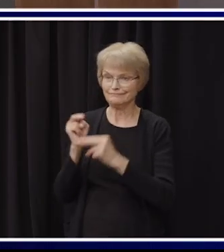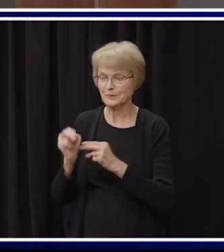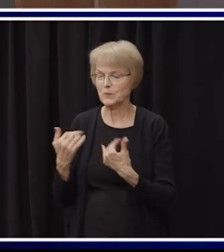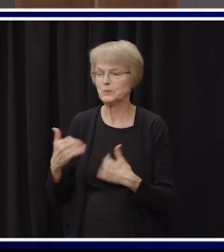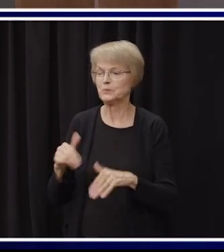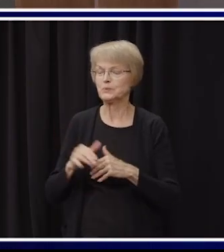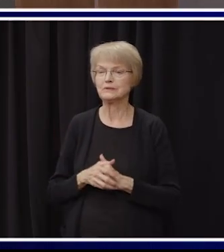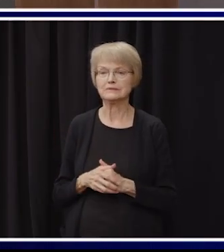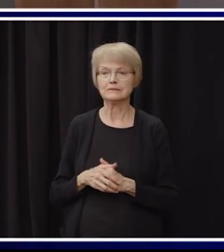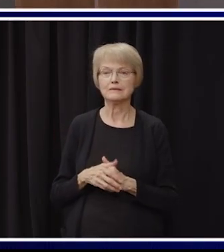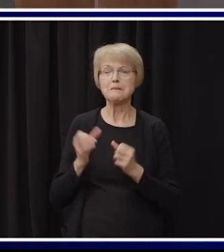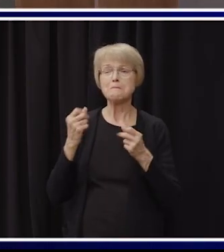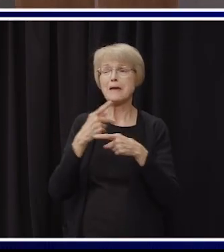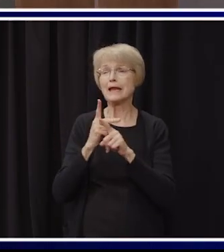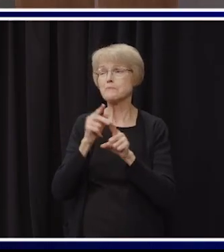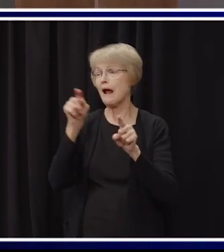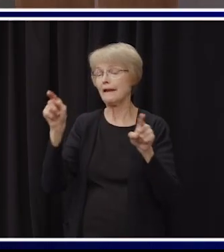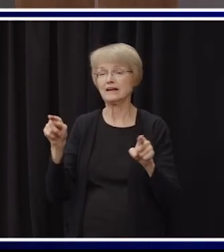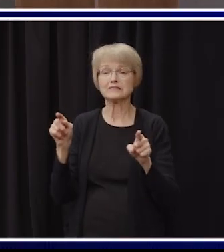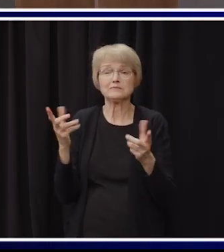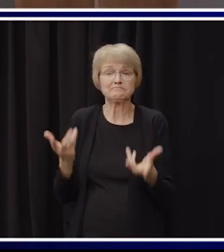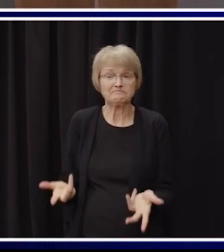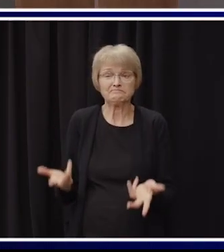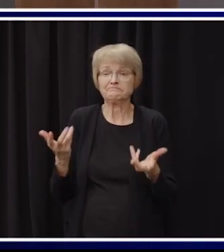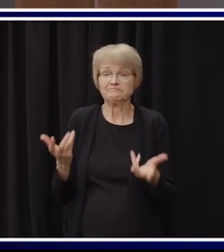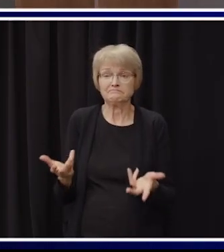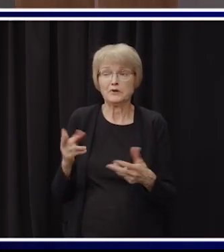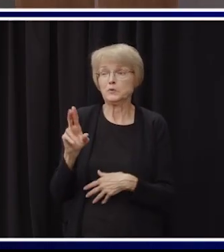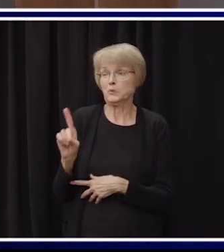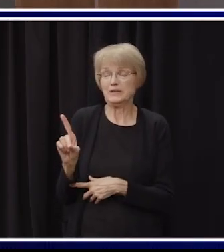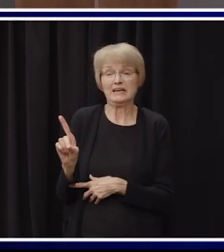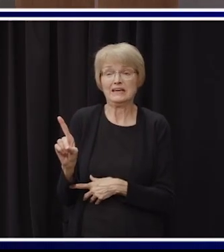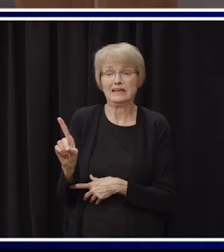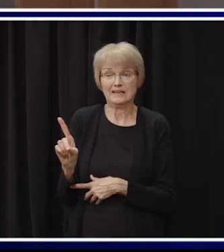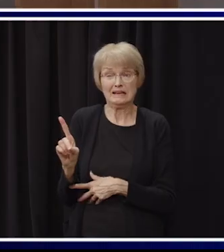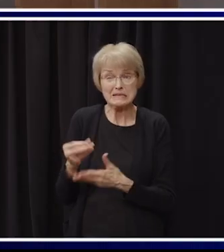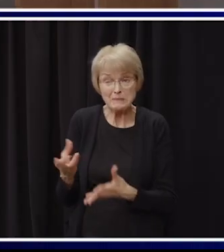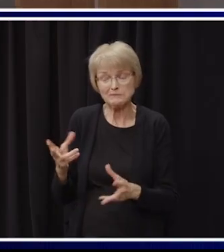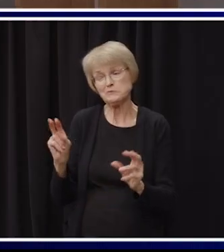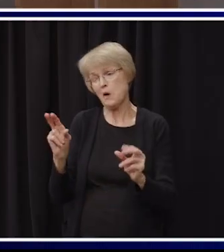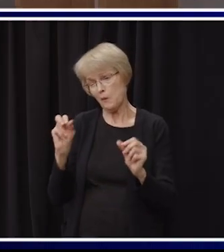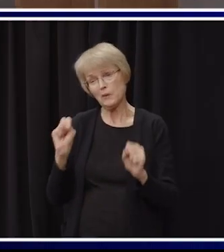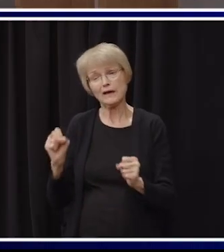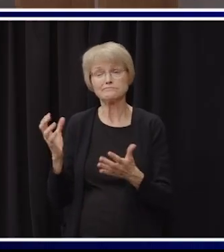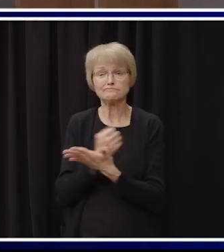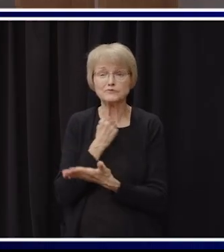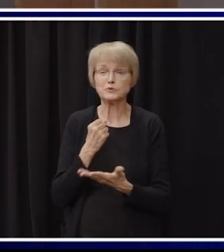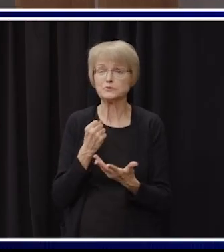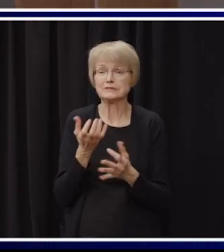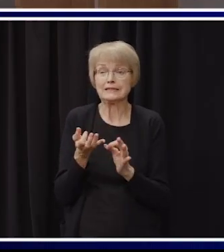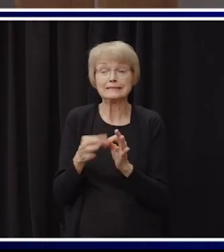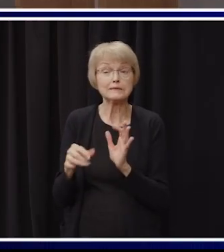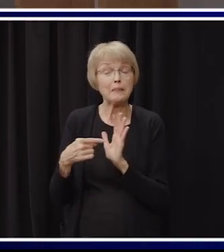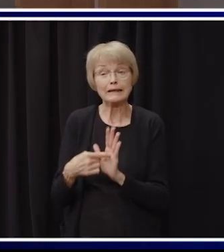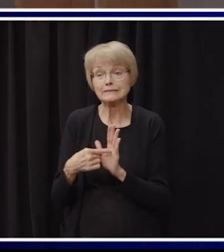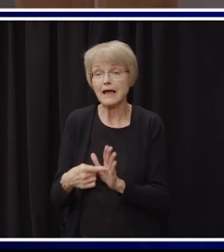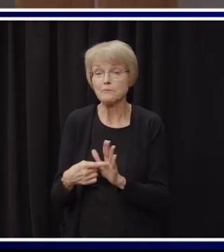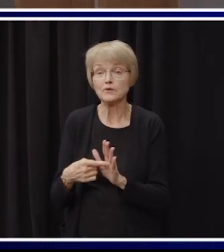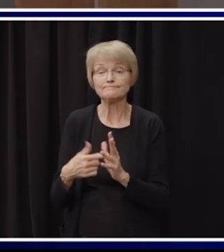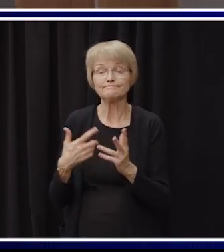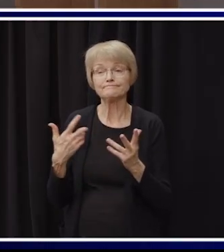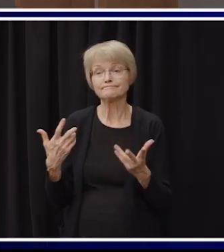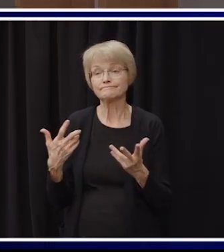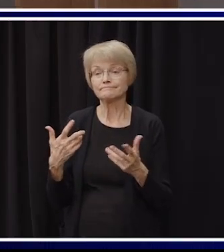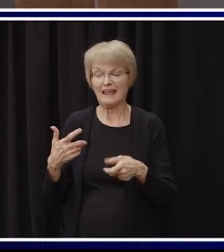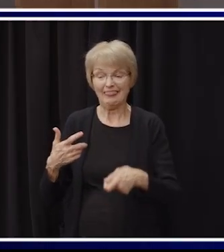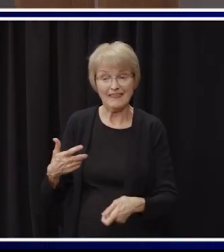There's a lot of products out there that don't cost much more that are UD that we can use. And just some simple examples,